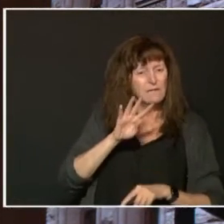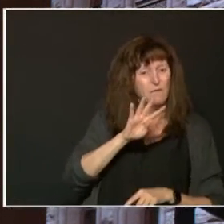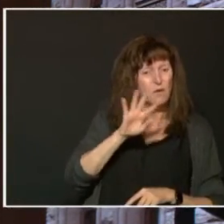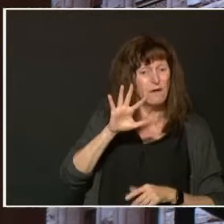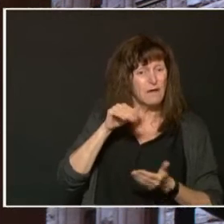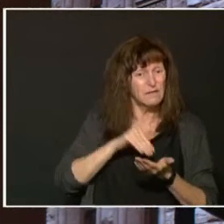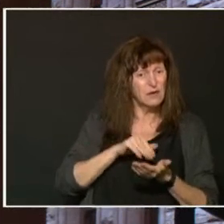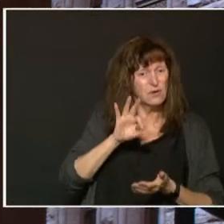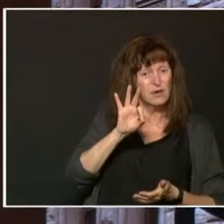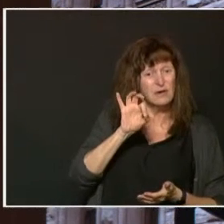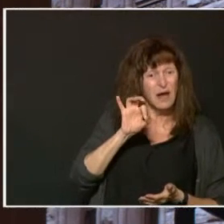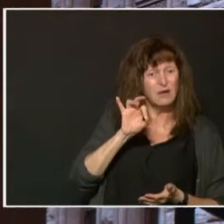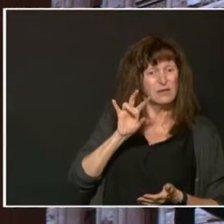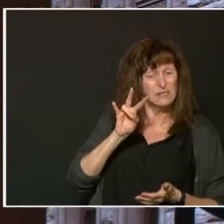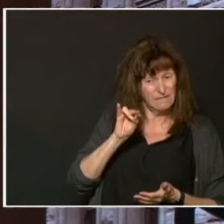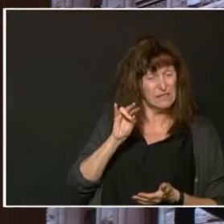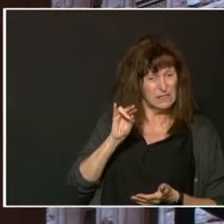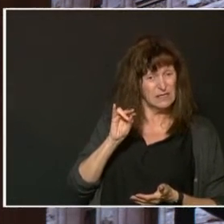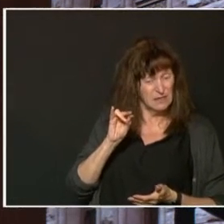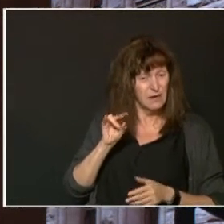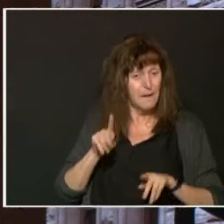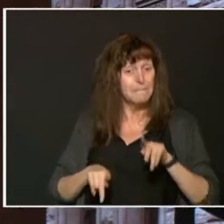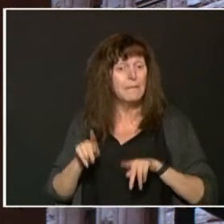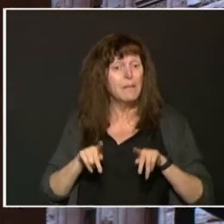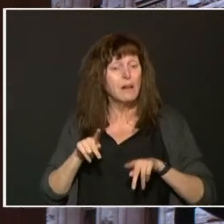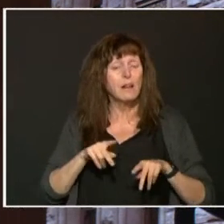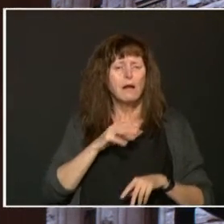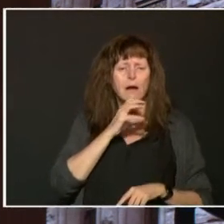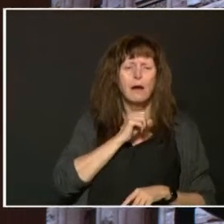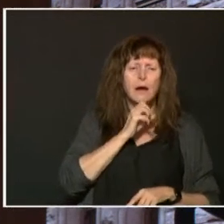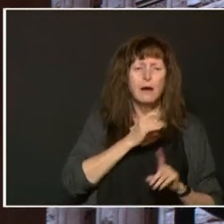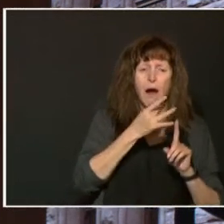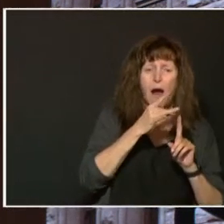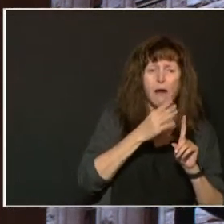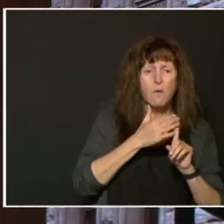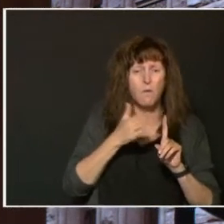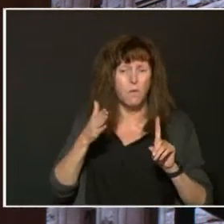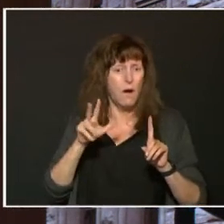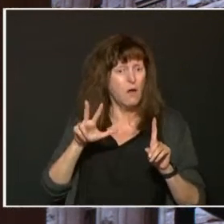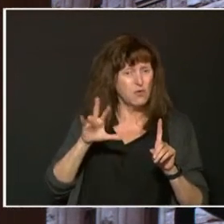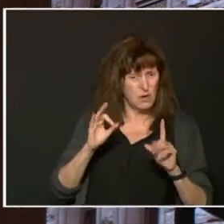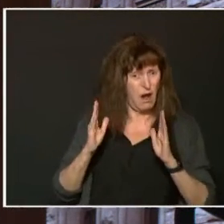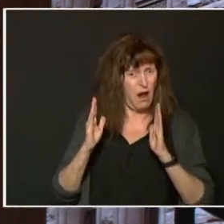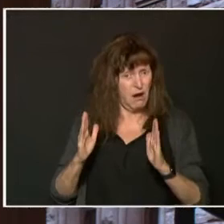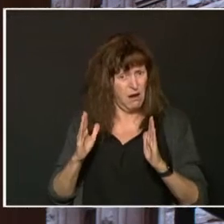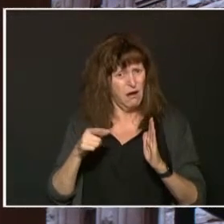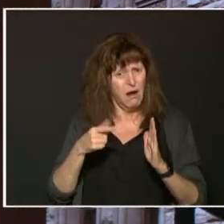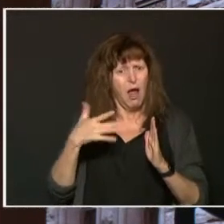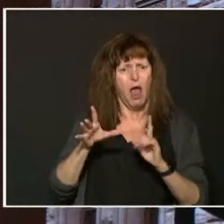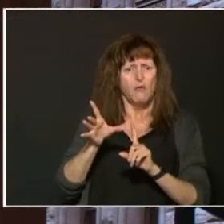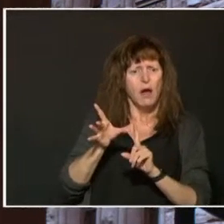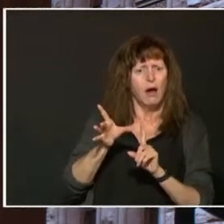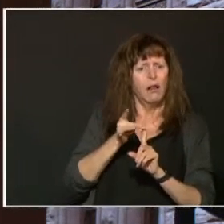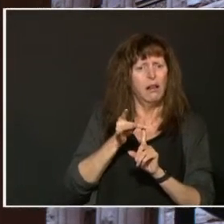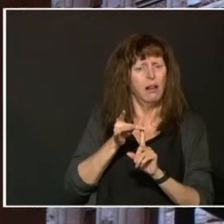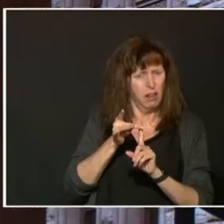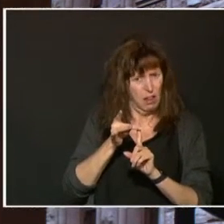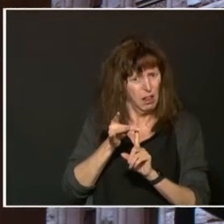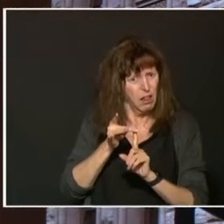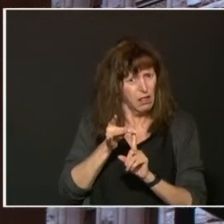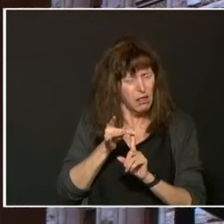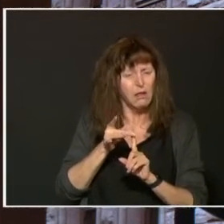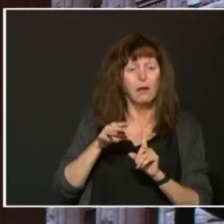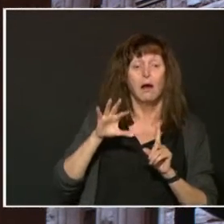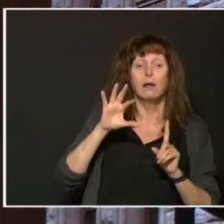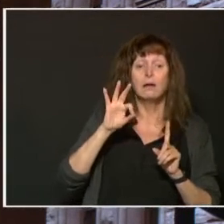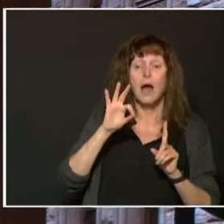45,970 of 19 to 29-year-olds that tested positive for COVID-19, over 96% were unvaccinated cases not